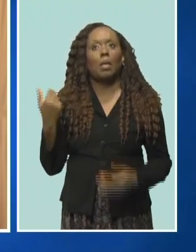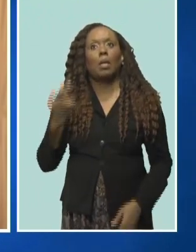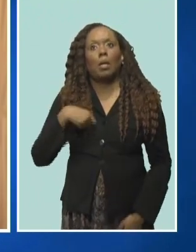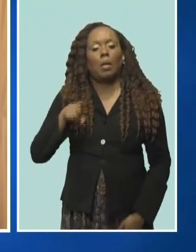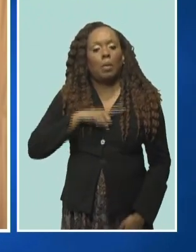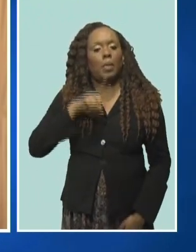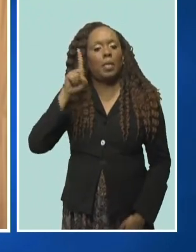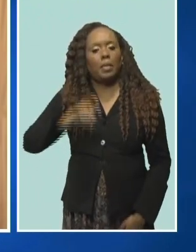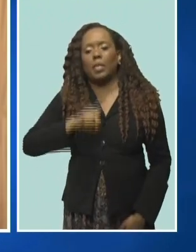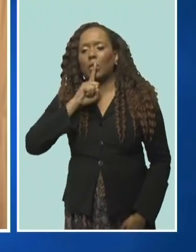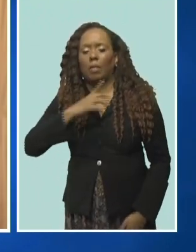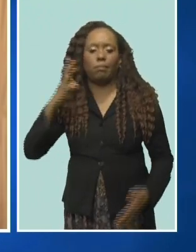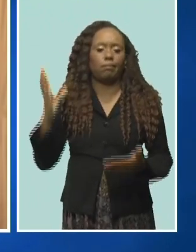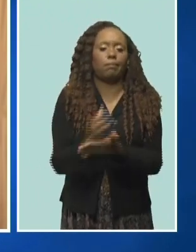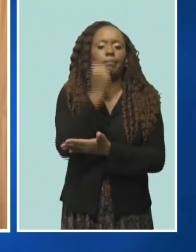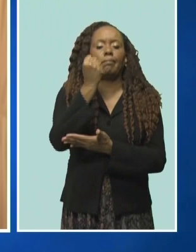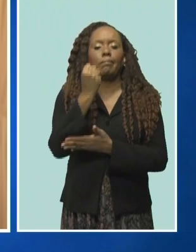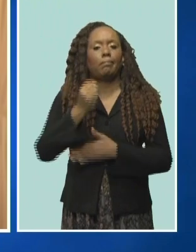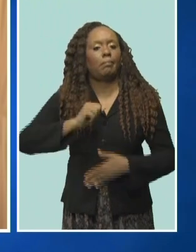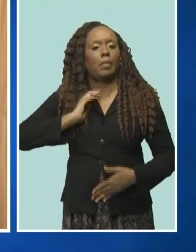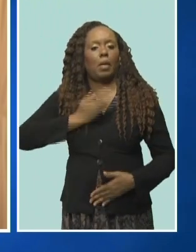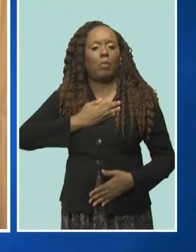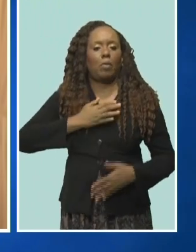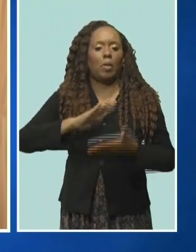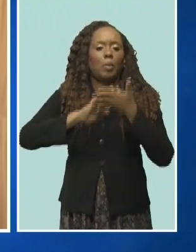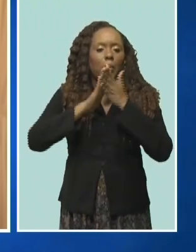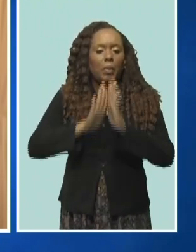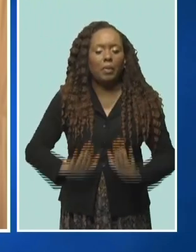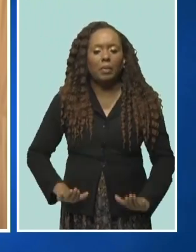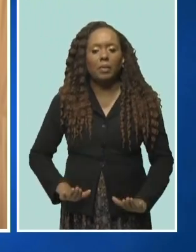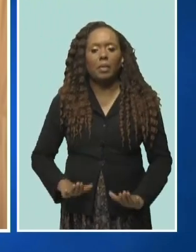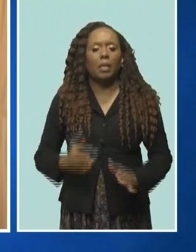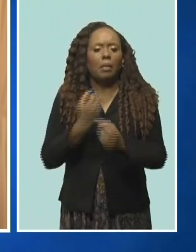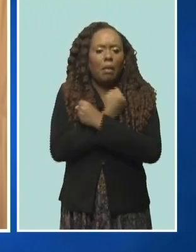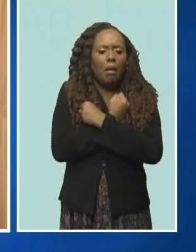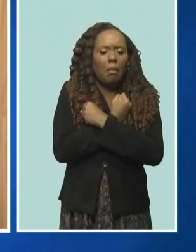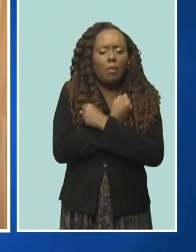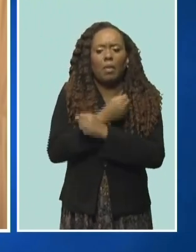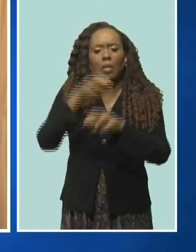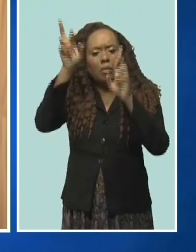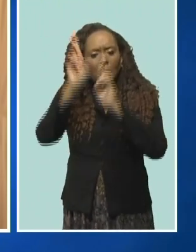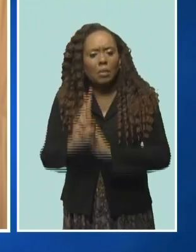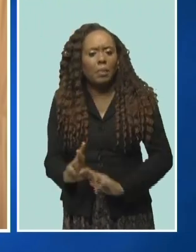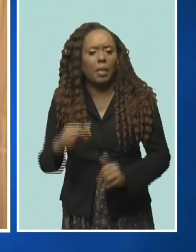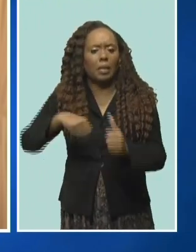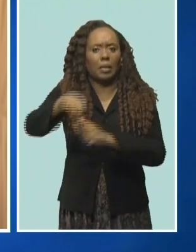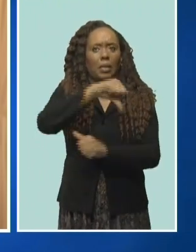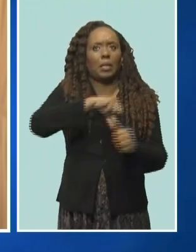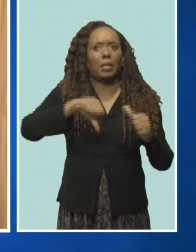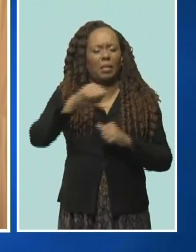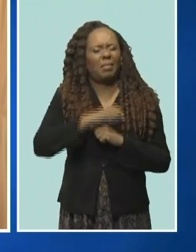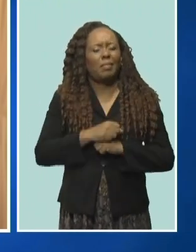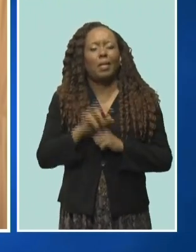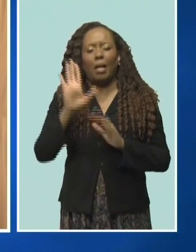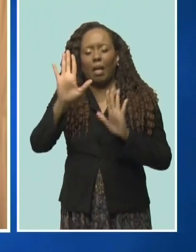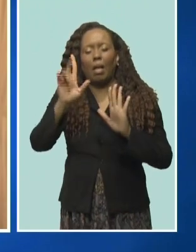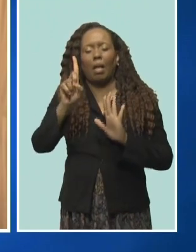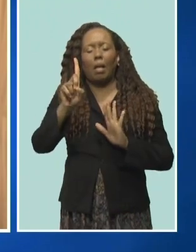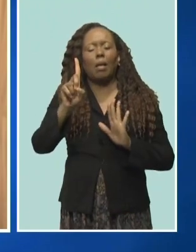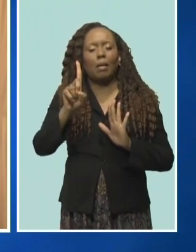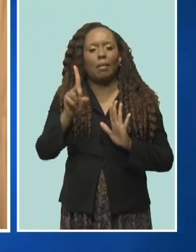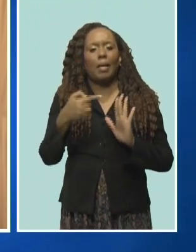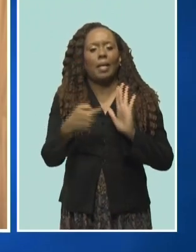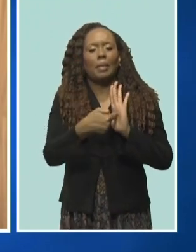common peace in Barbados and to show love and respect to one another. And let me give a few examples. Let's start